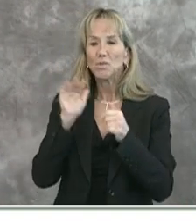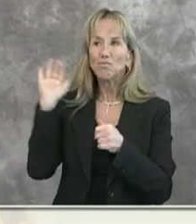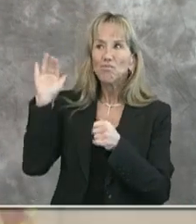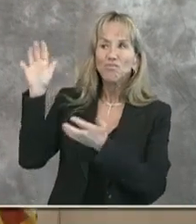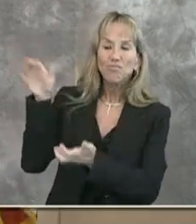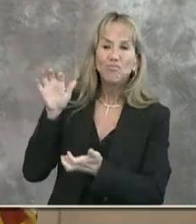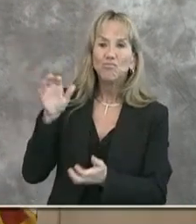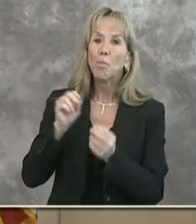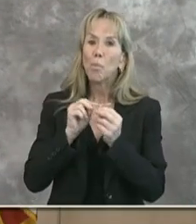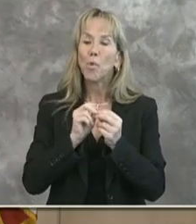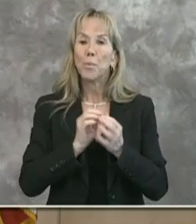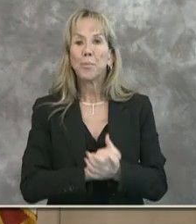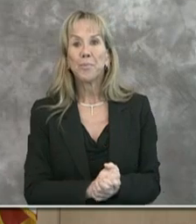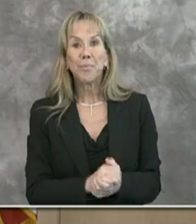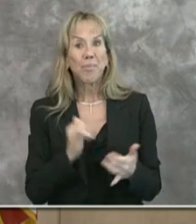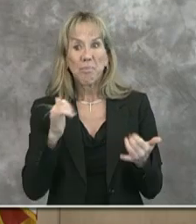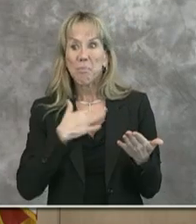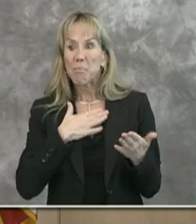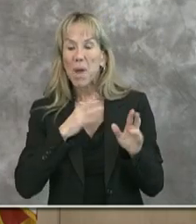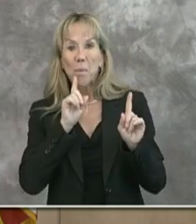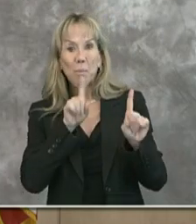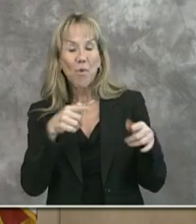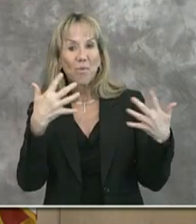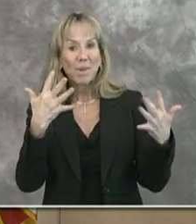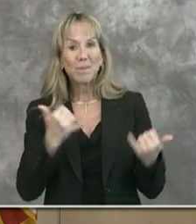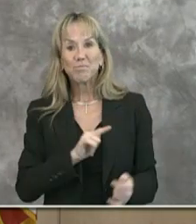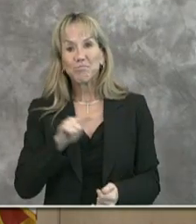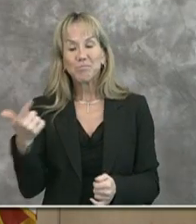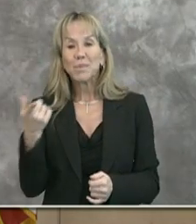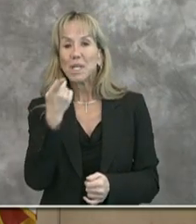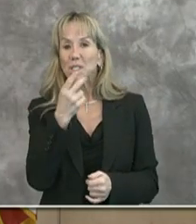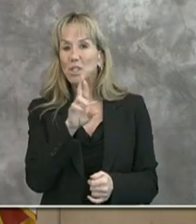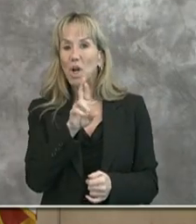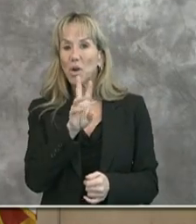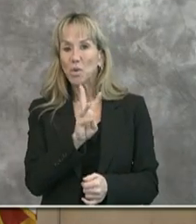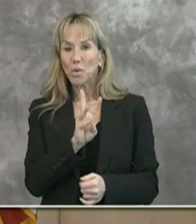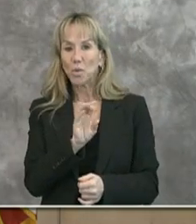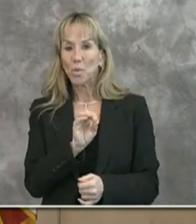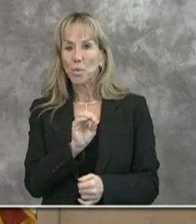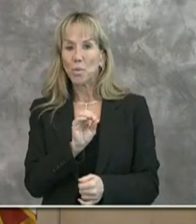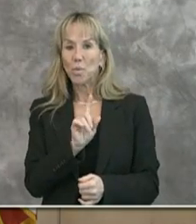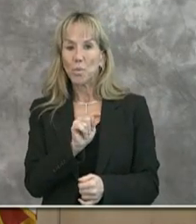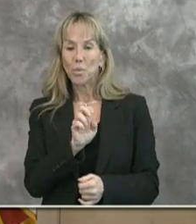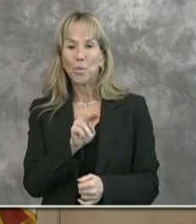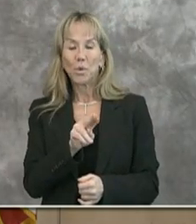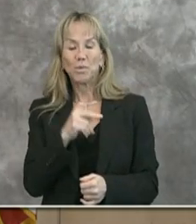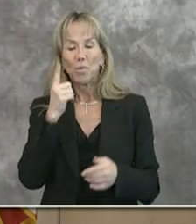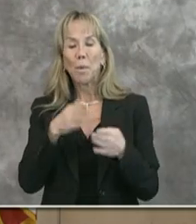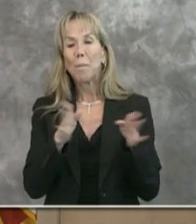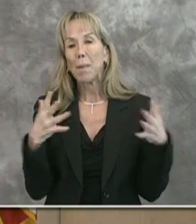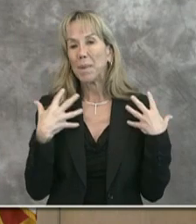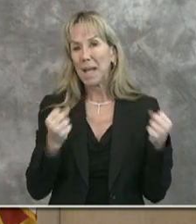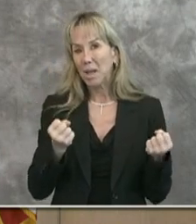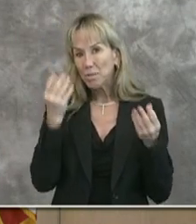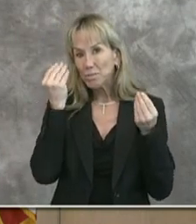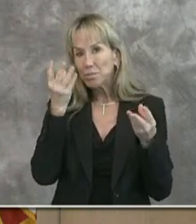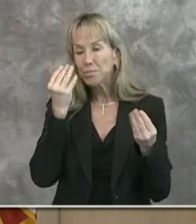ongoing. That concludes my report. I'll now turn it over to Dr. Wooten for the Public Health Officer's briefing.